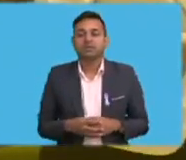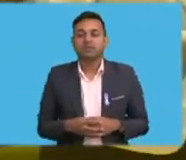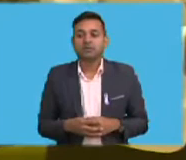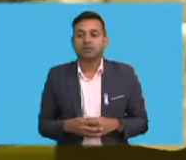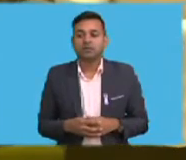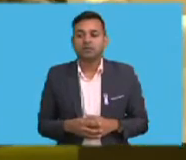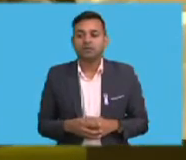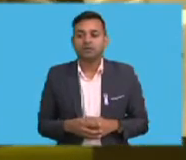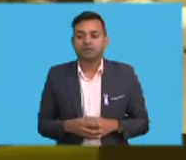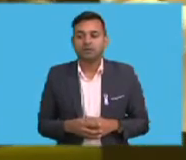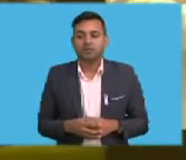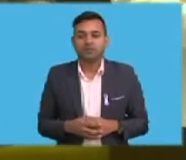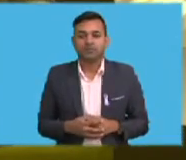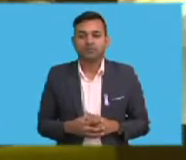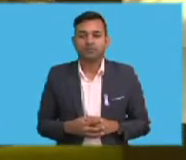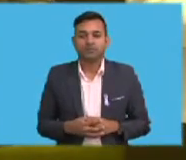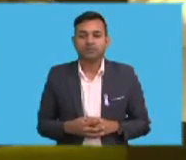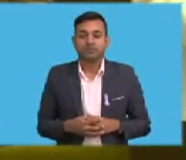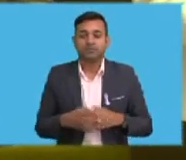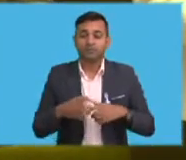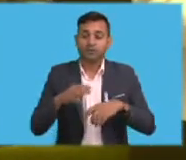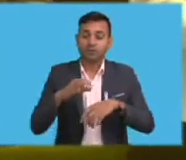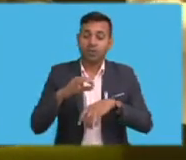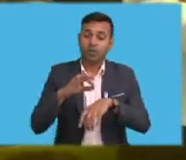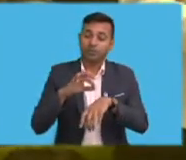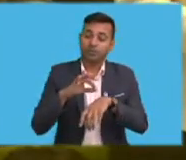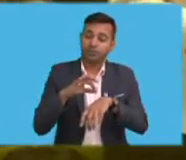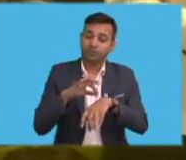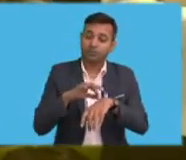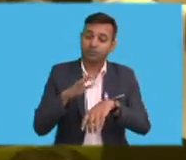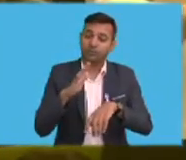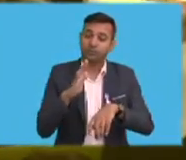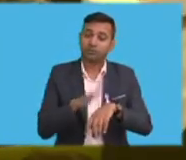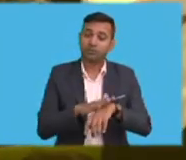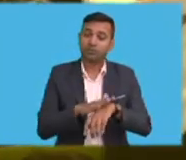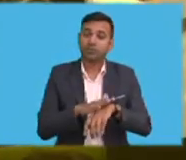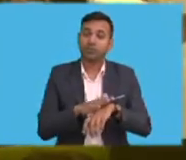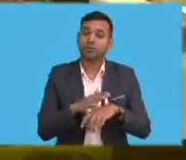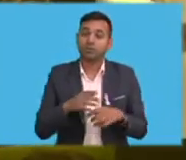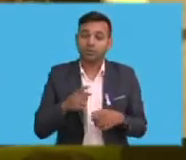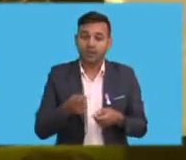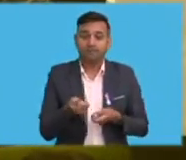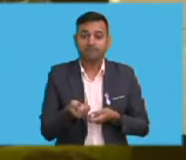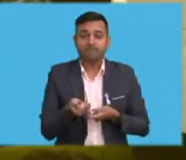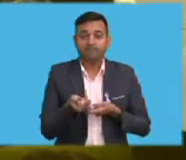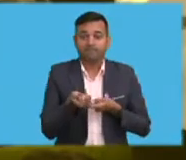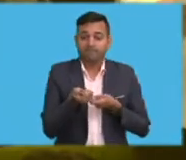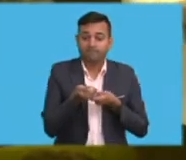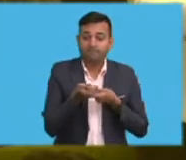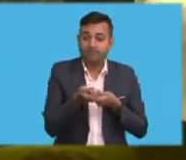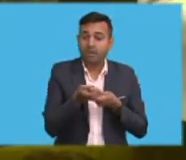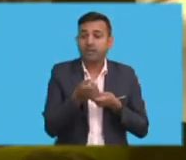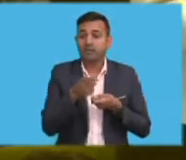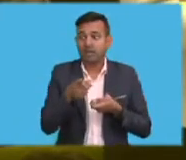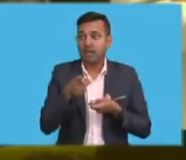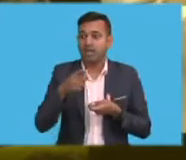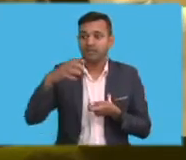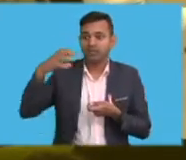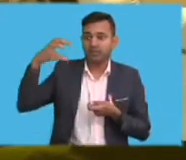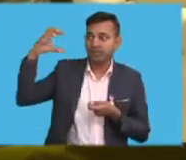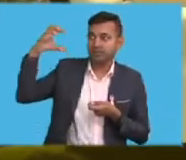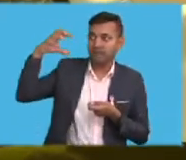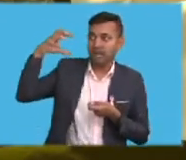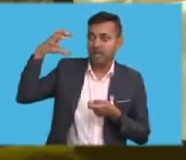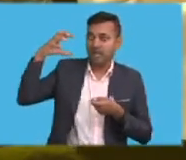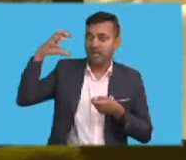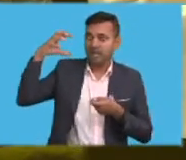dengue transmitter to mosquito species, prefers feeding just before the sun rises in the morning, very interesting, and just before the